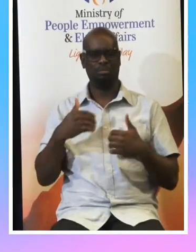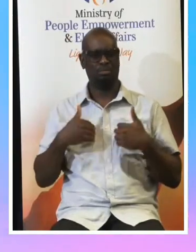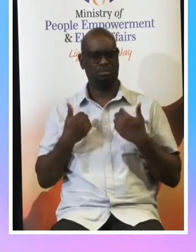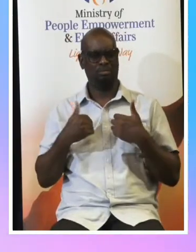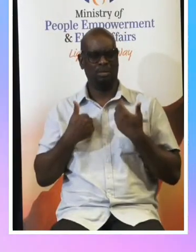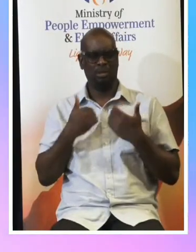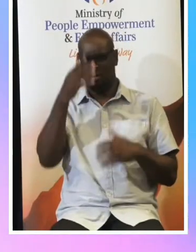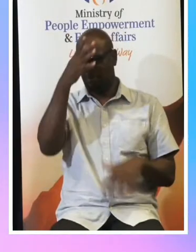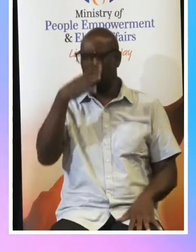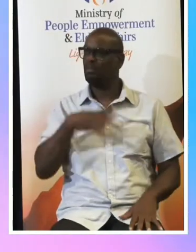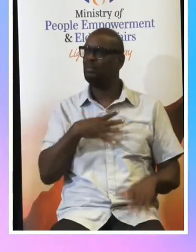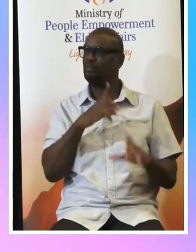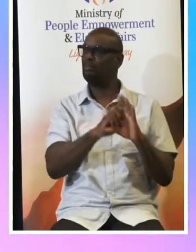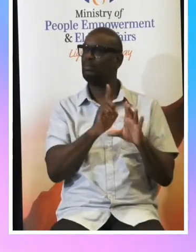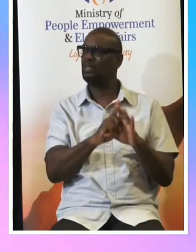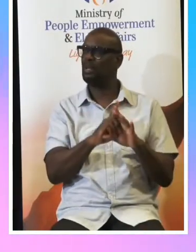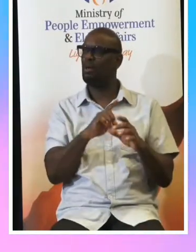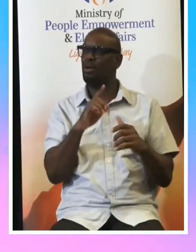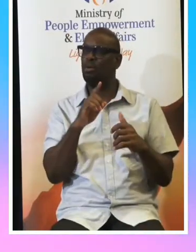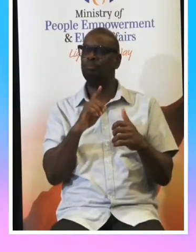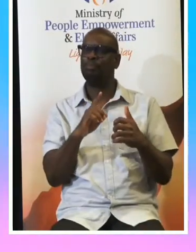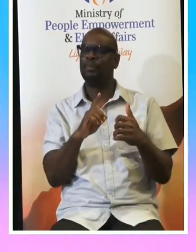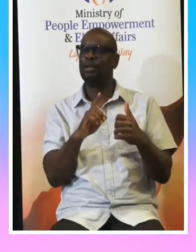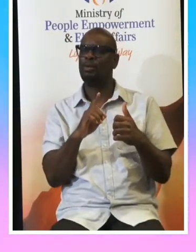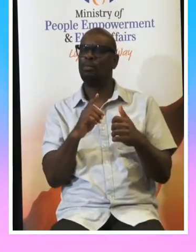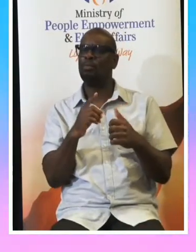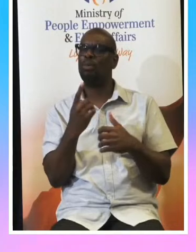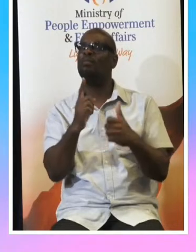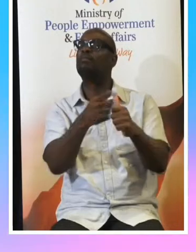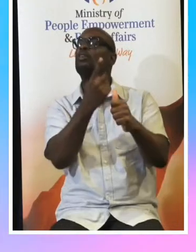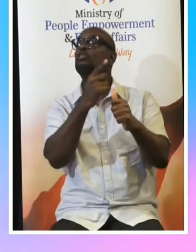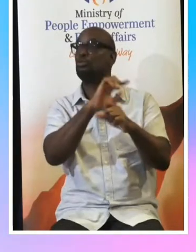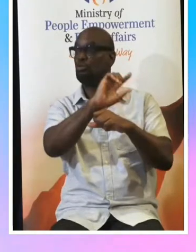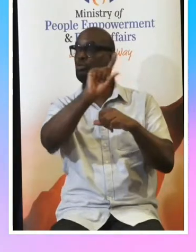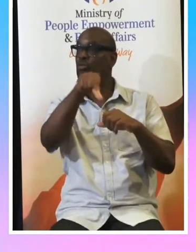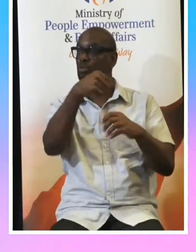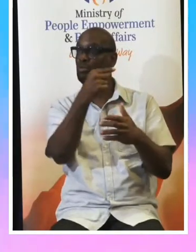one of the first graduates from the University of the West Indies, Cave Hill,